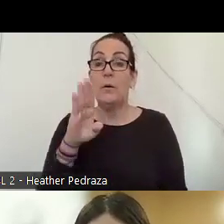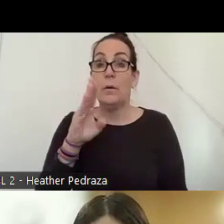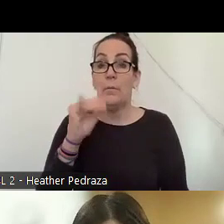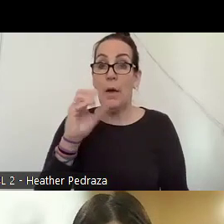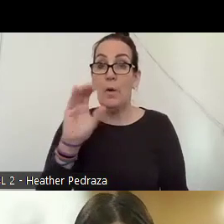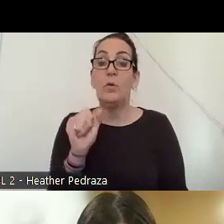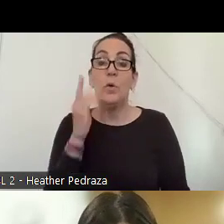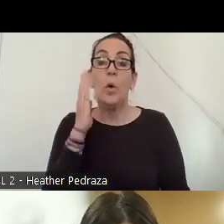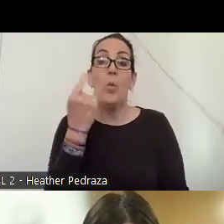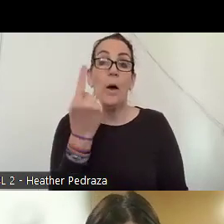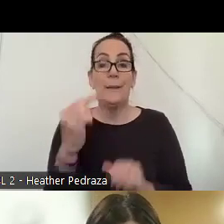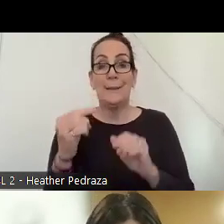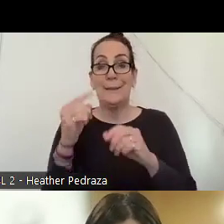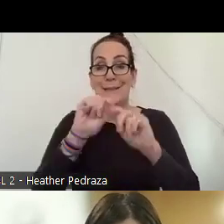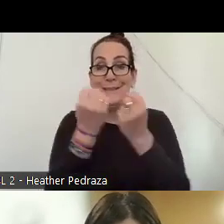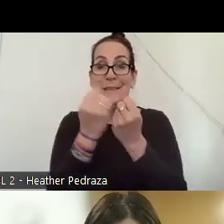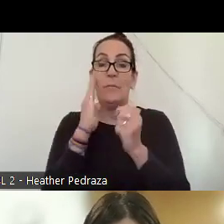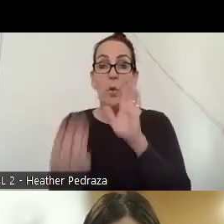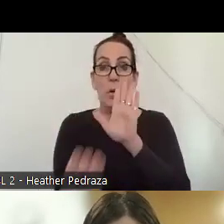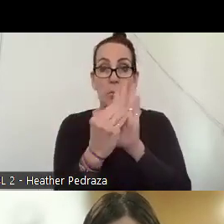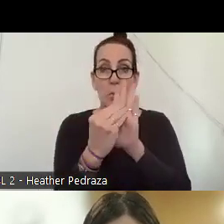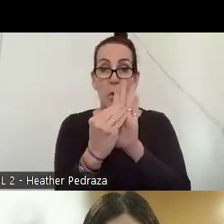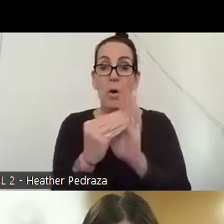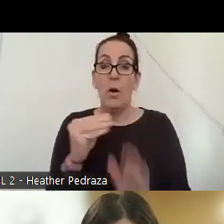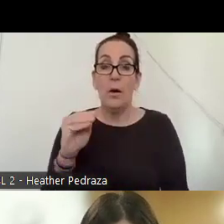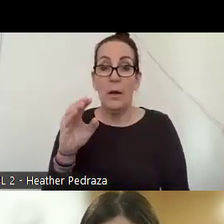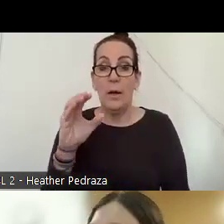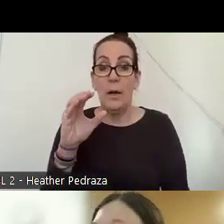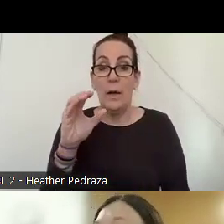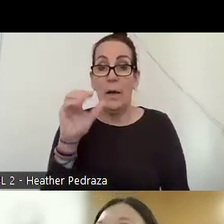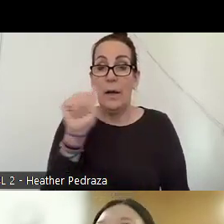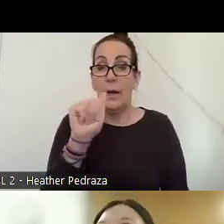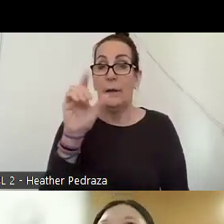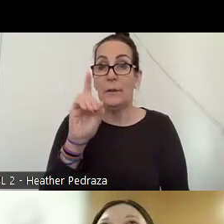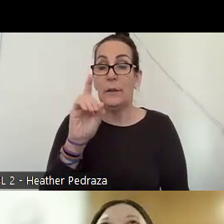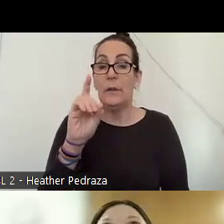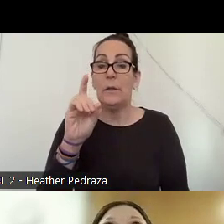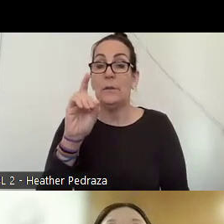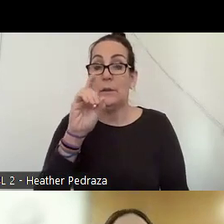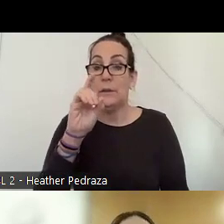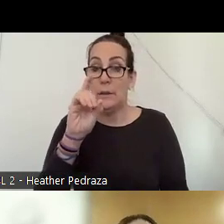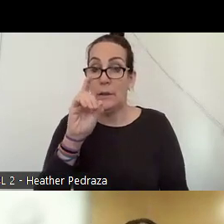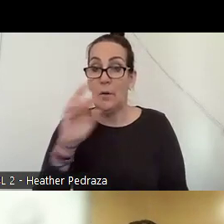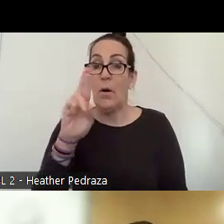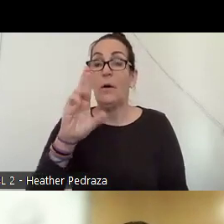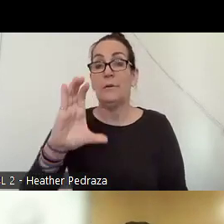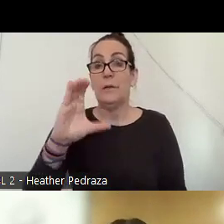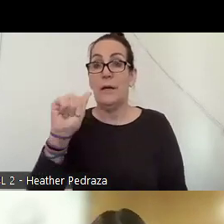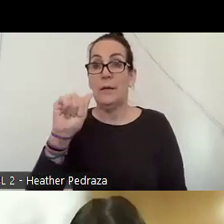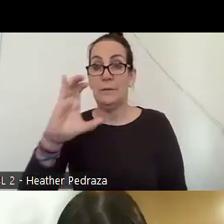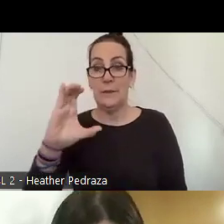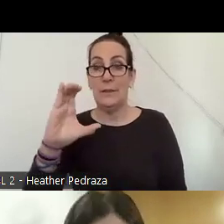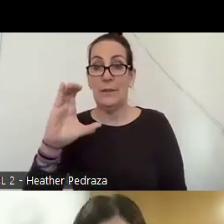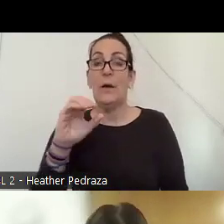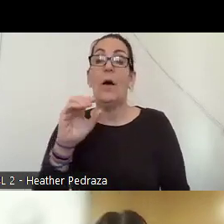the chat here on the ADRCAC webpage. I'm still going at the wrong